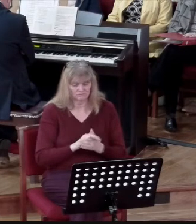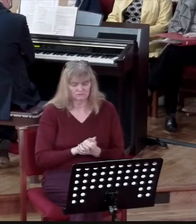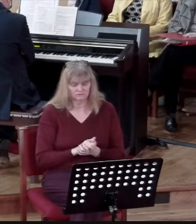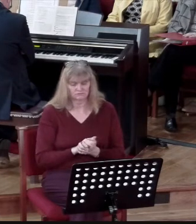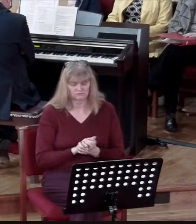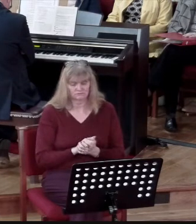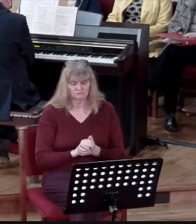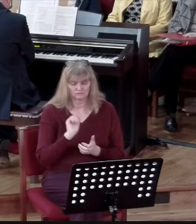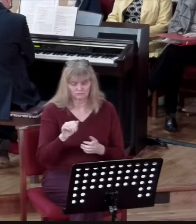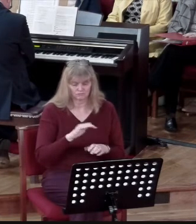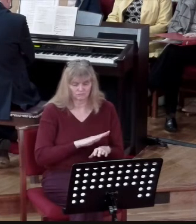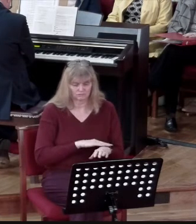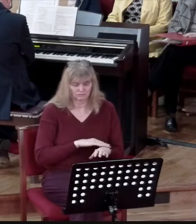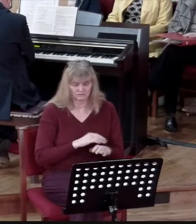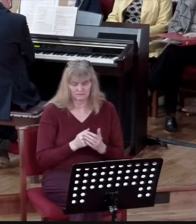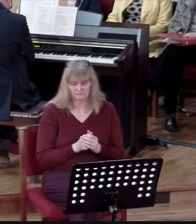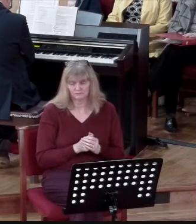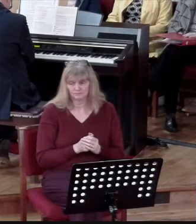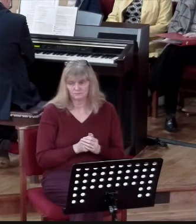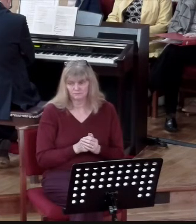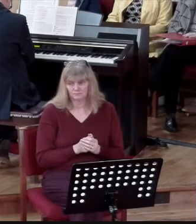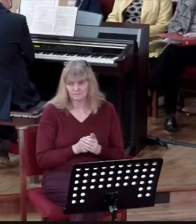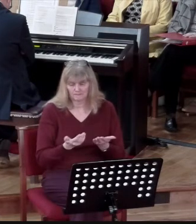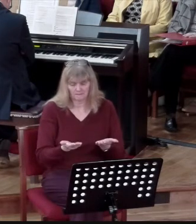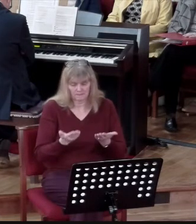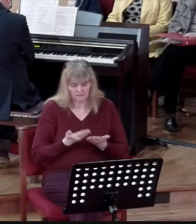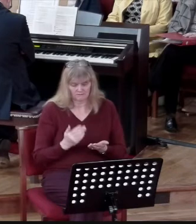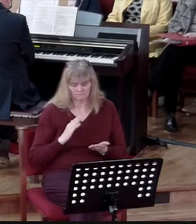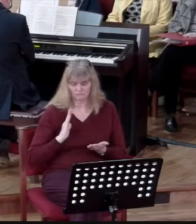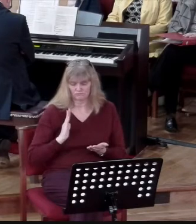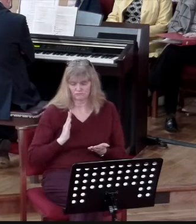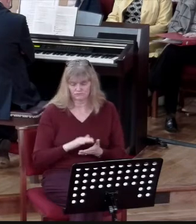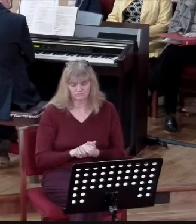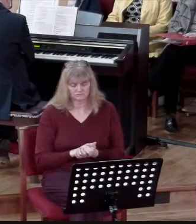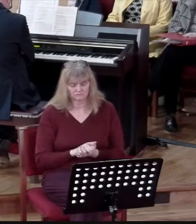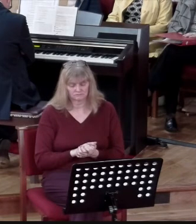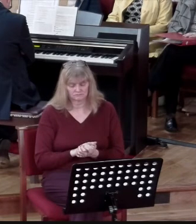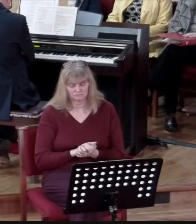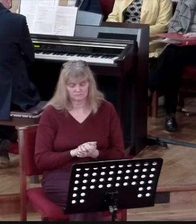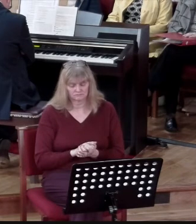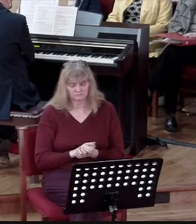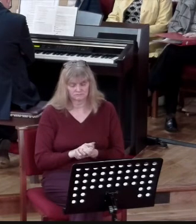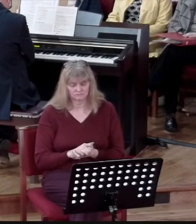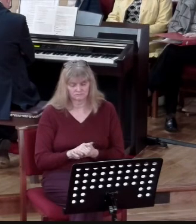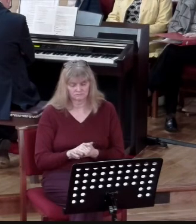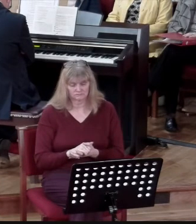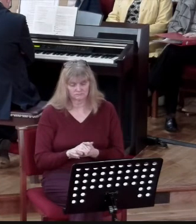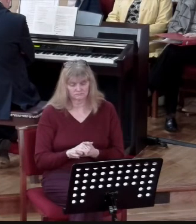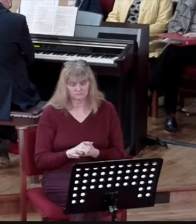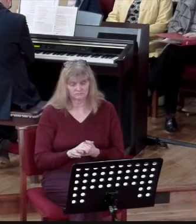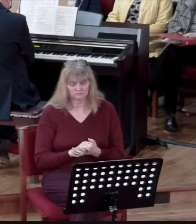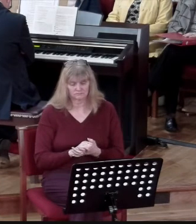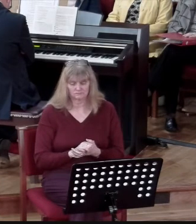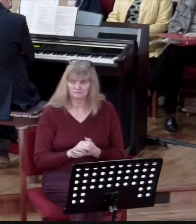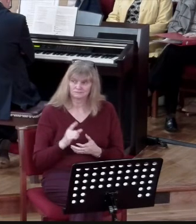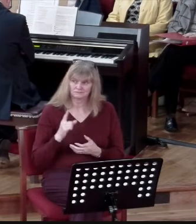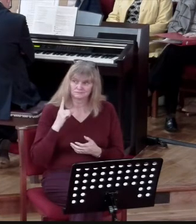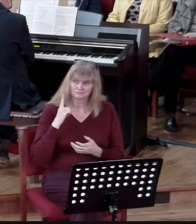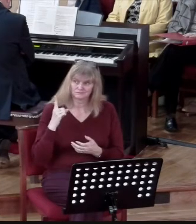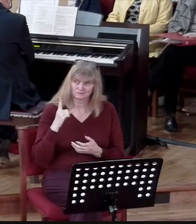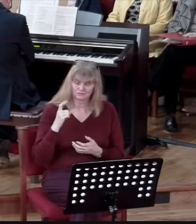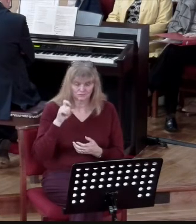time, things would come round in your way. For you are the God who knows all things, who knows the end